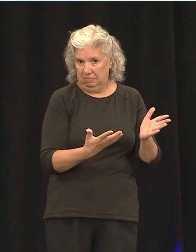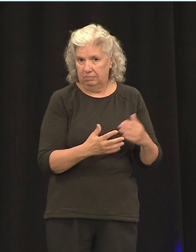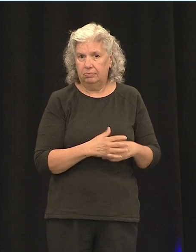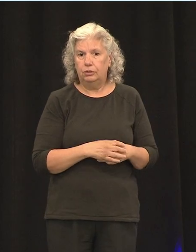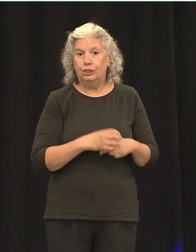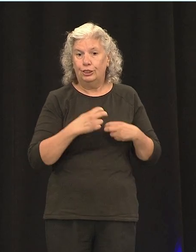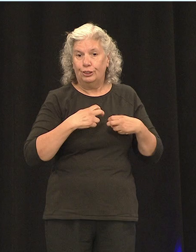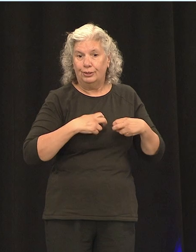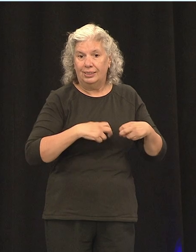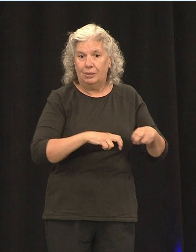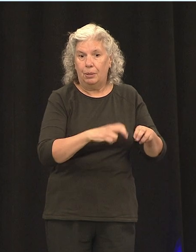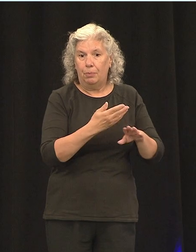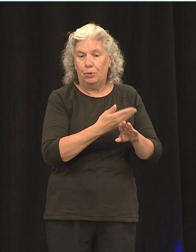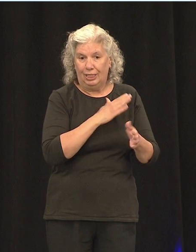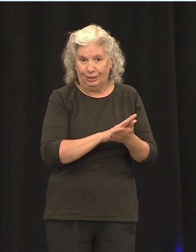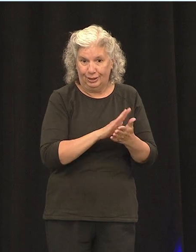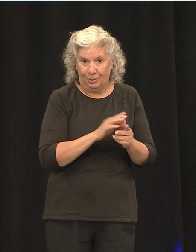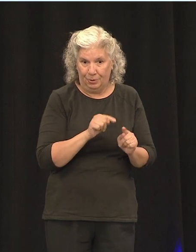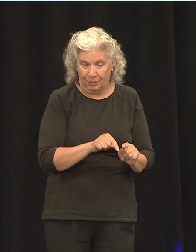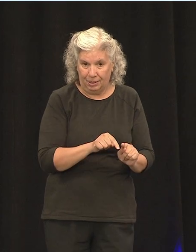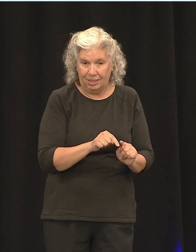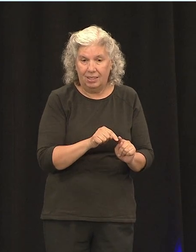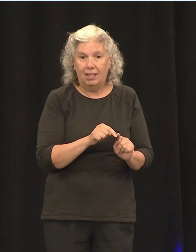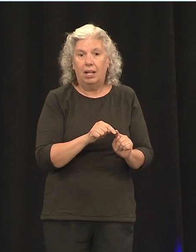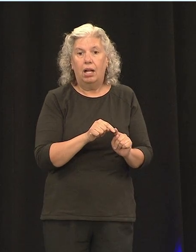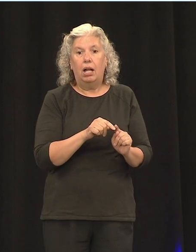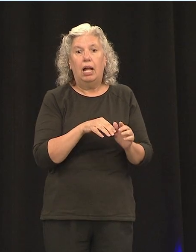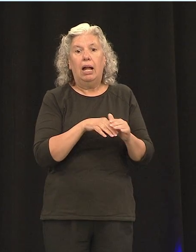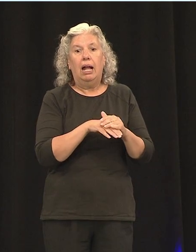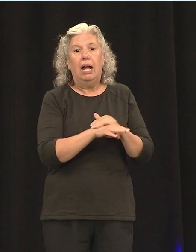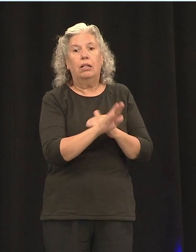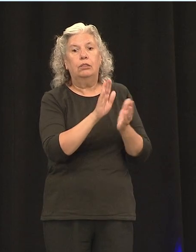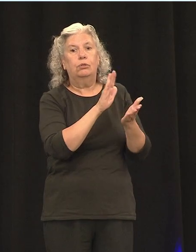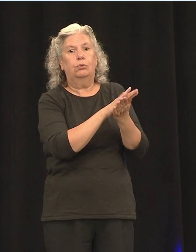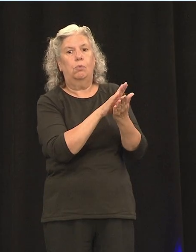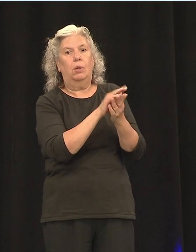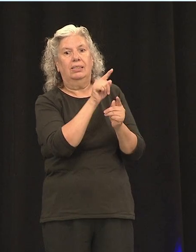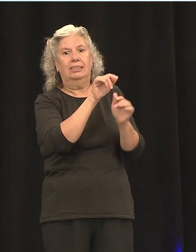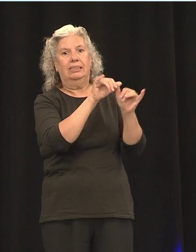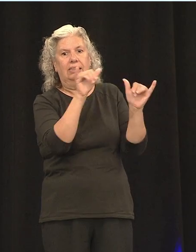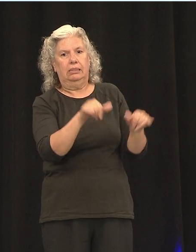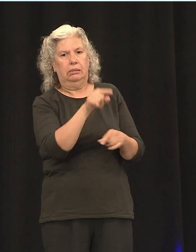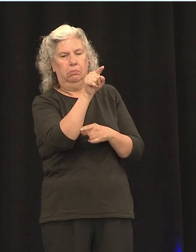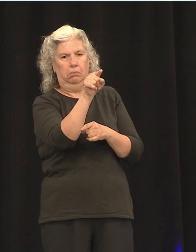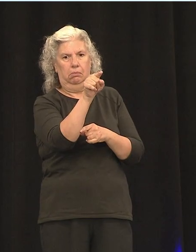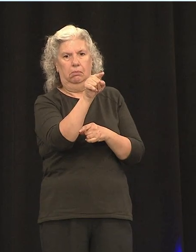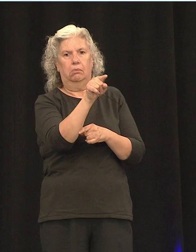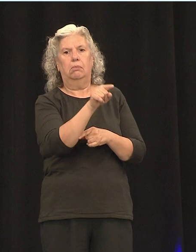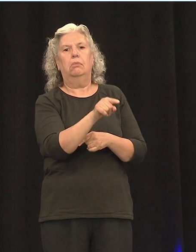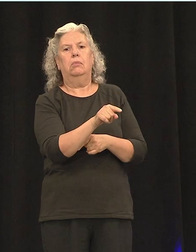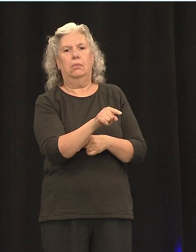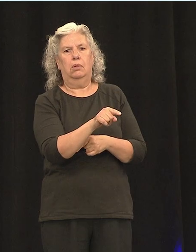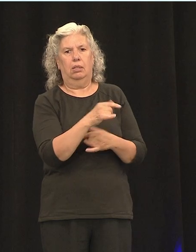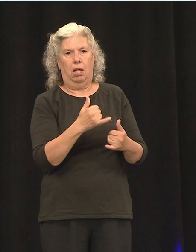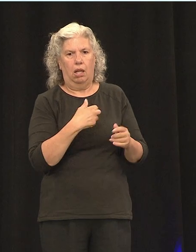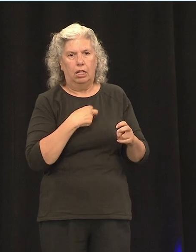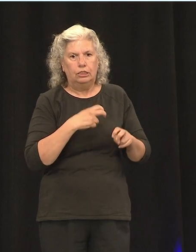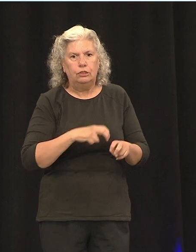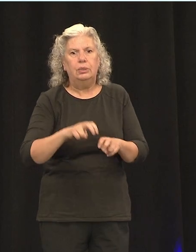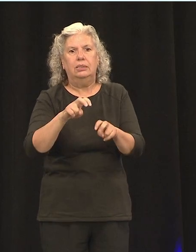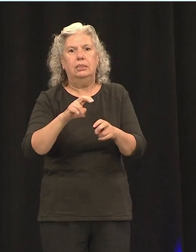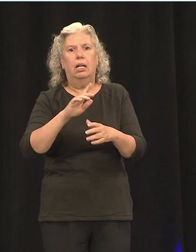different schools, maybe going into the school system. Then you're moving into kindergarten, which is a whole nother ball